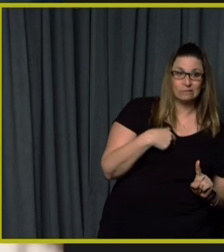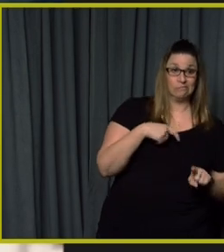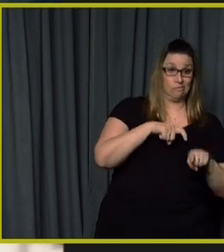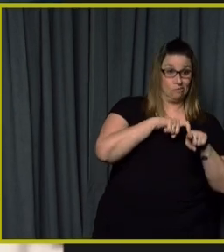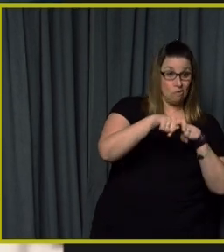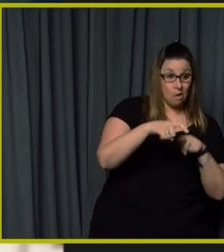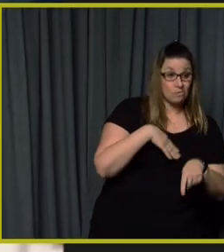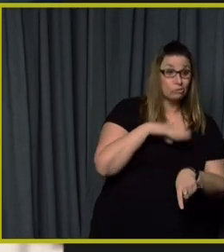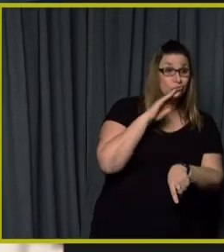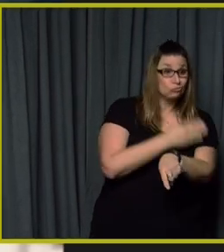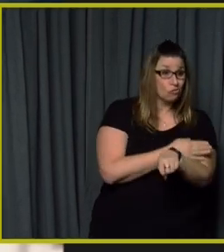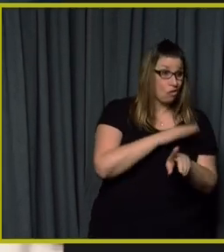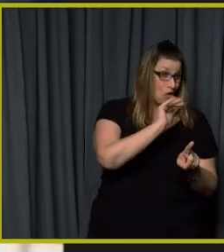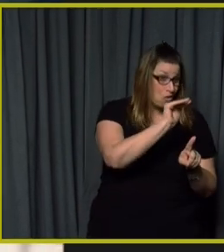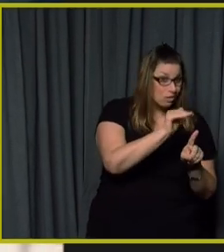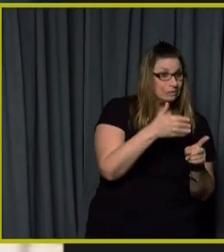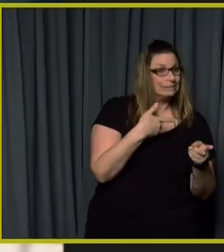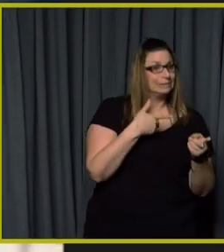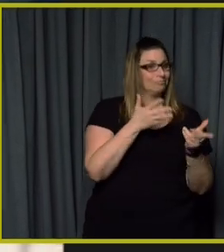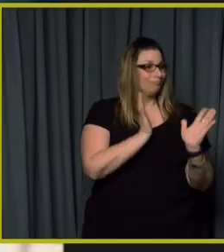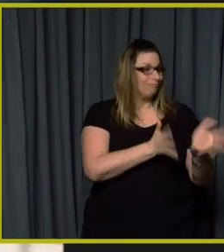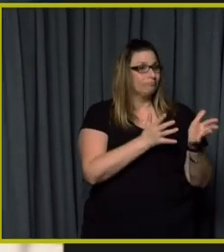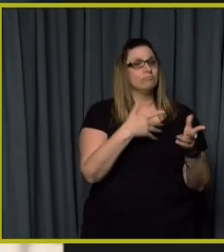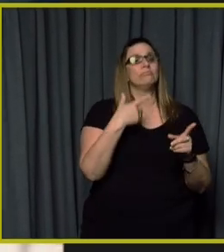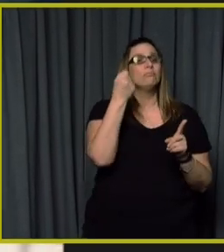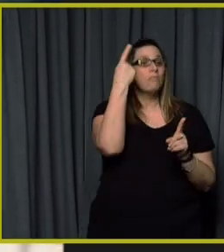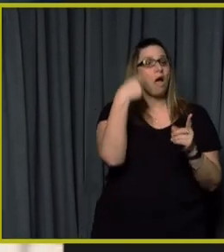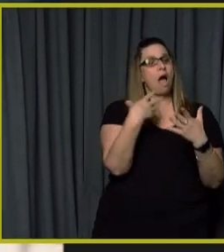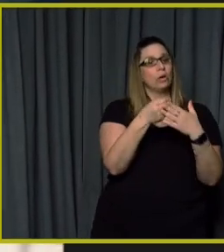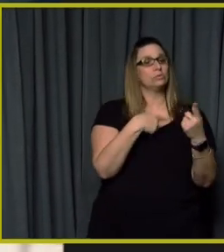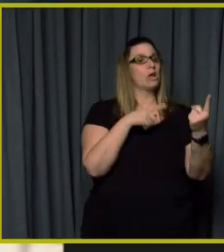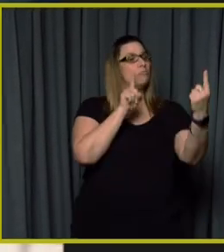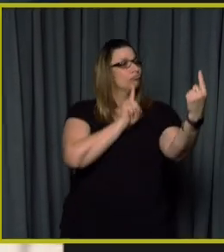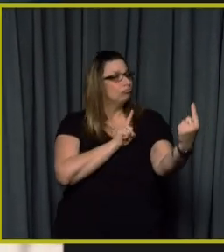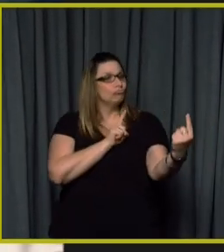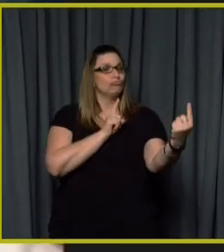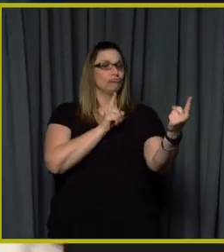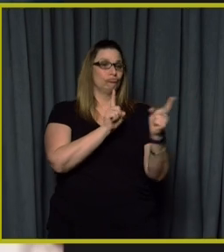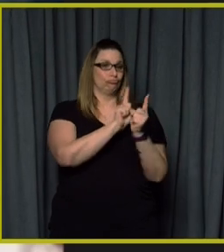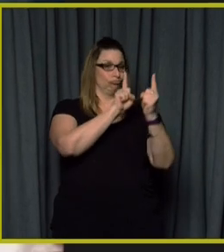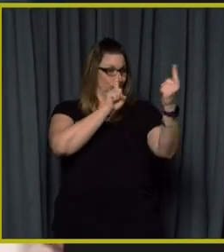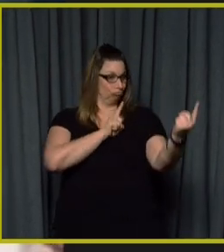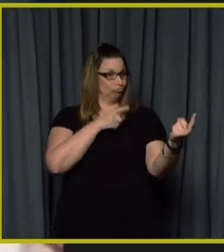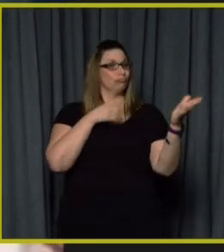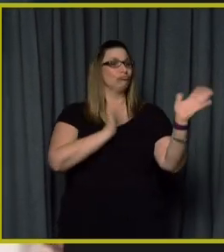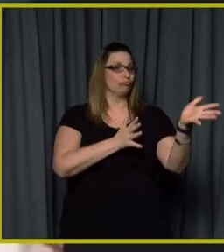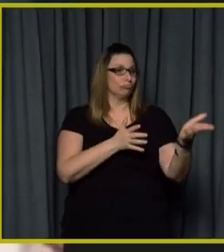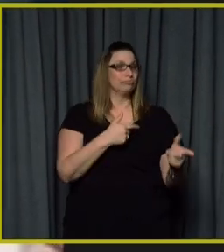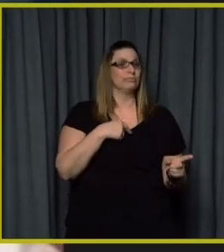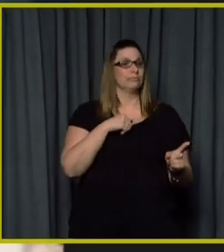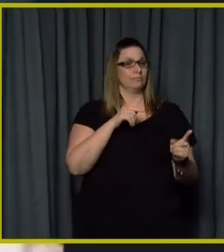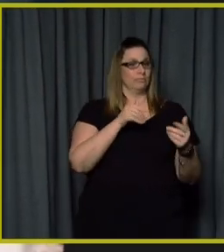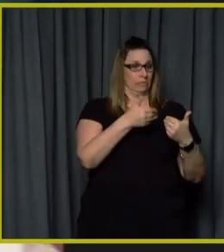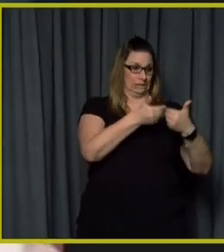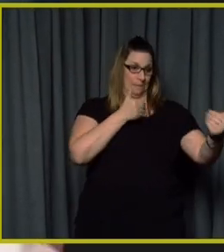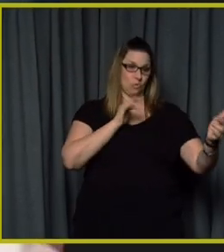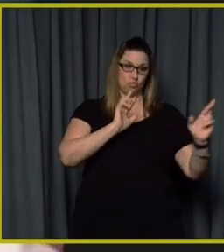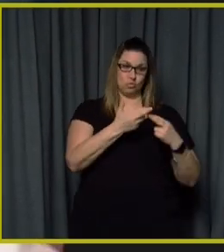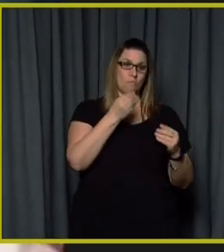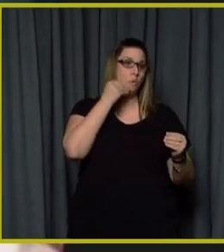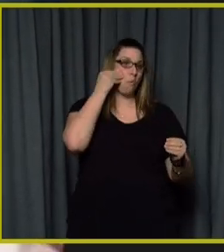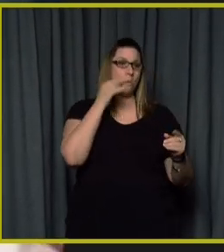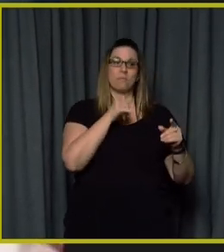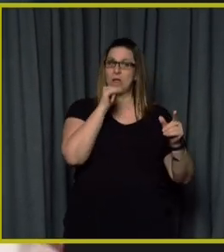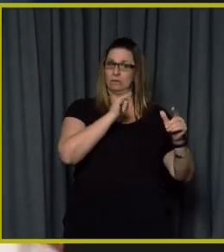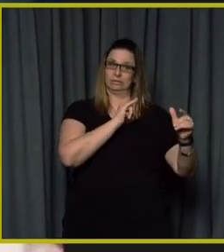I'm outside, so that everyone else can go into their room. And I can go into the kitchen and wash my hands and my